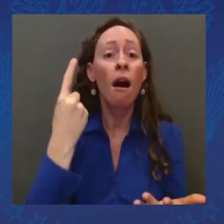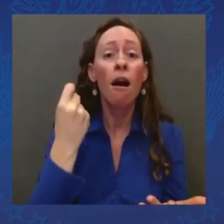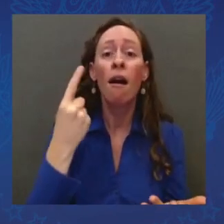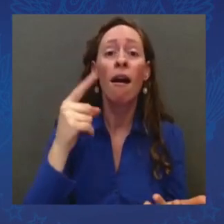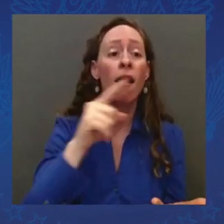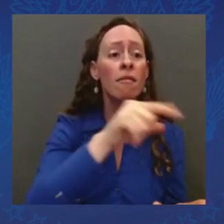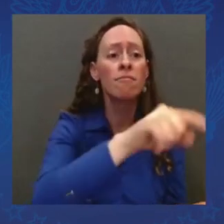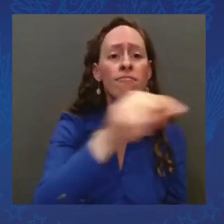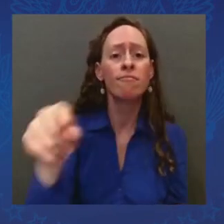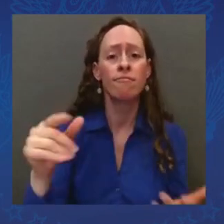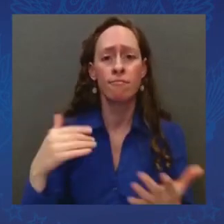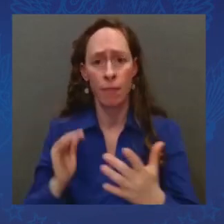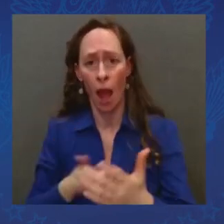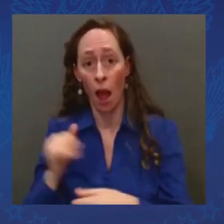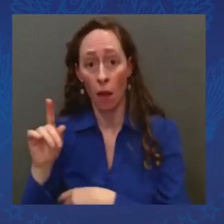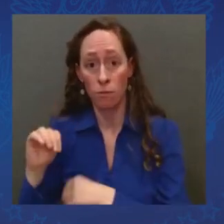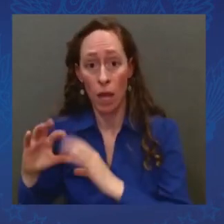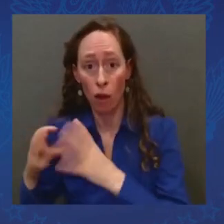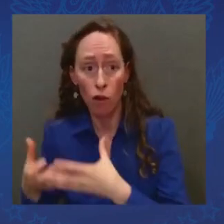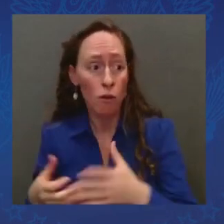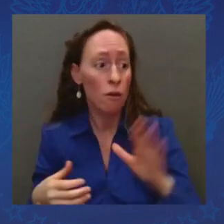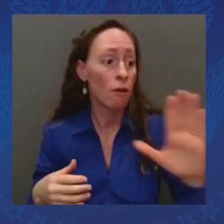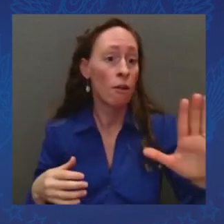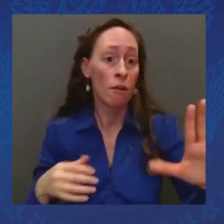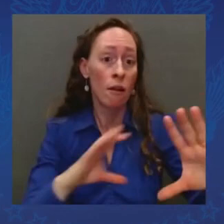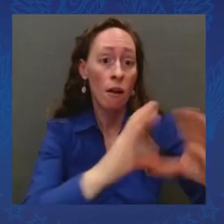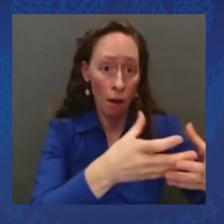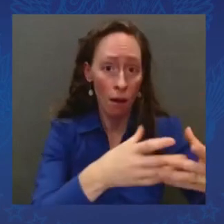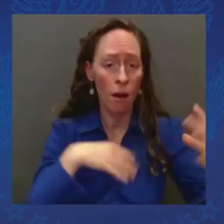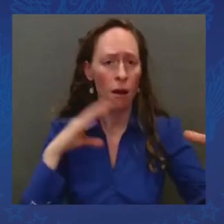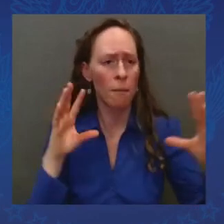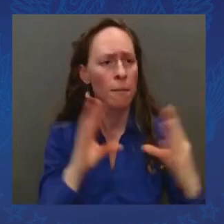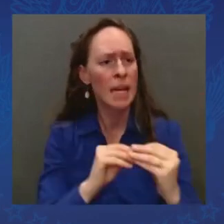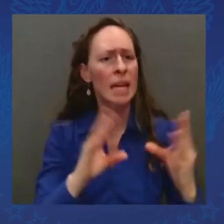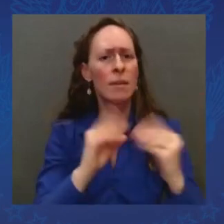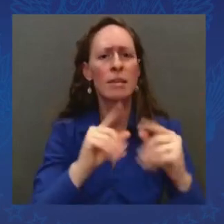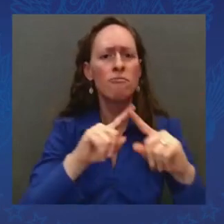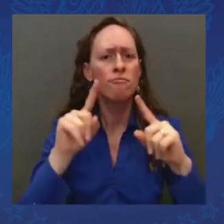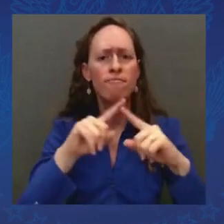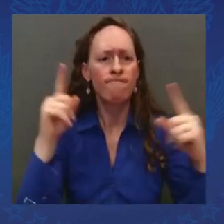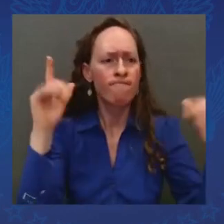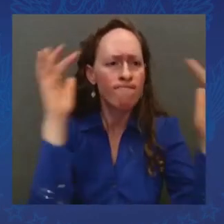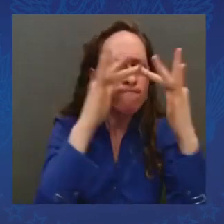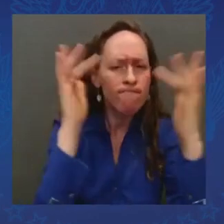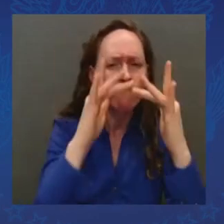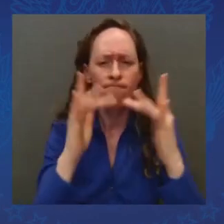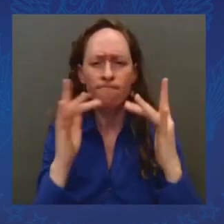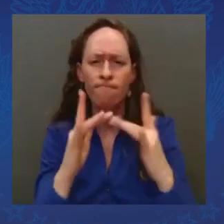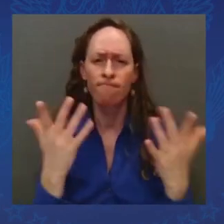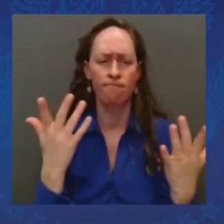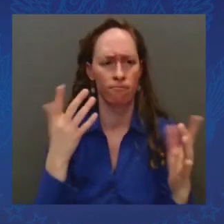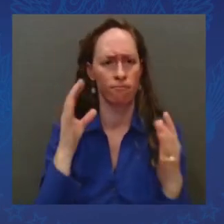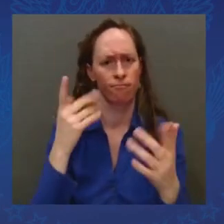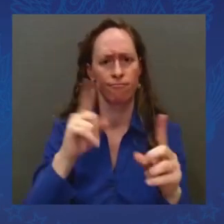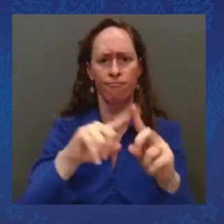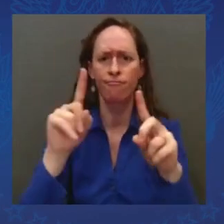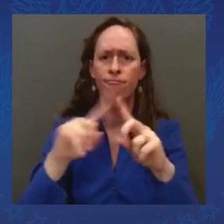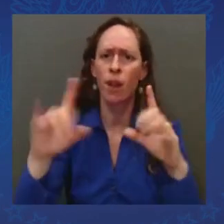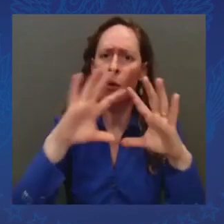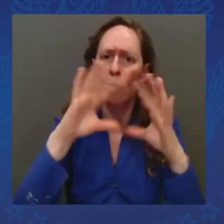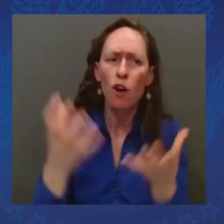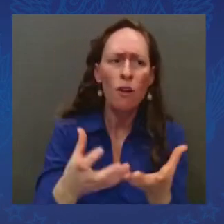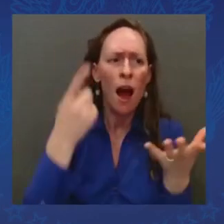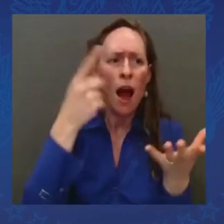world. But as always, there's no substitute to face-to-face discussions. I've always found our discussions straightforward